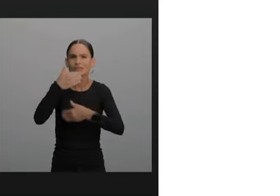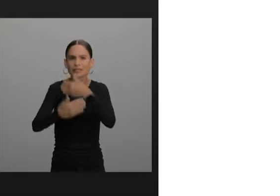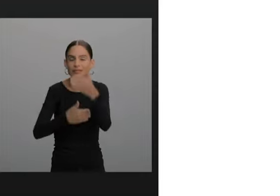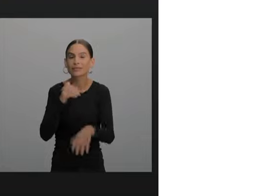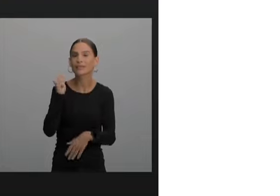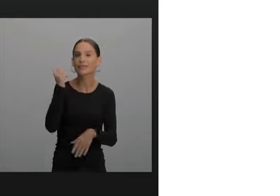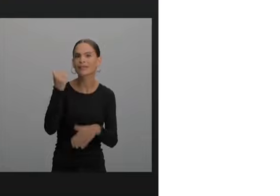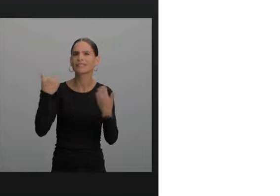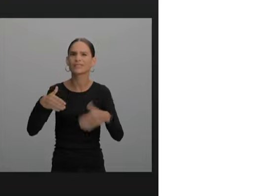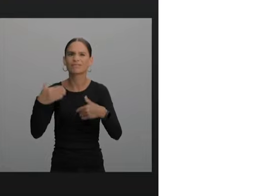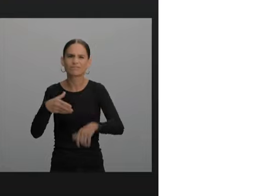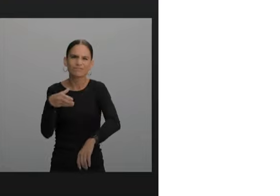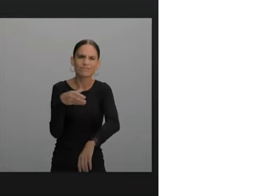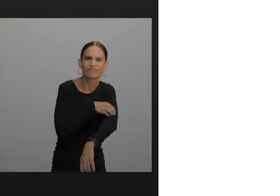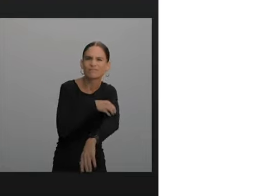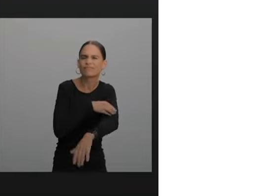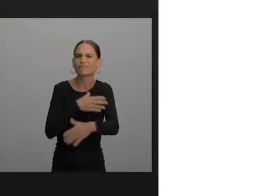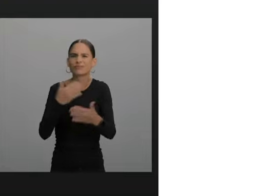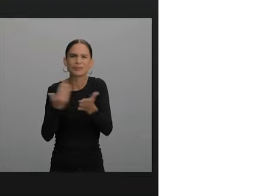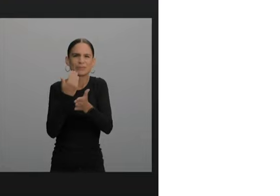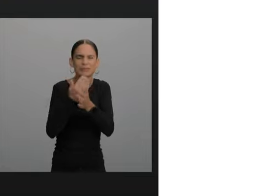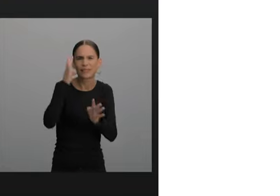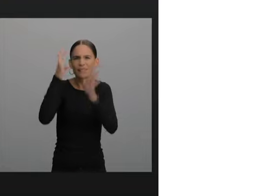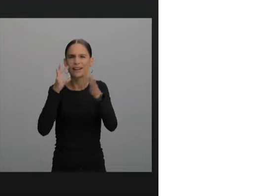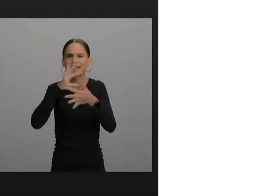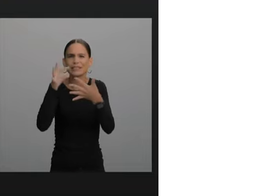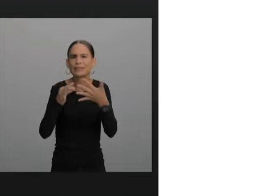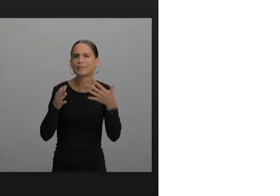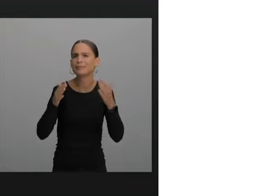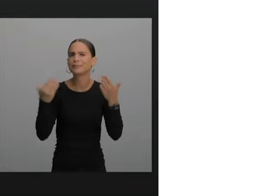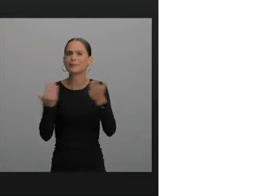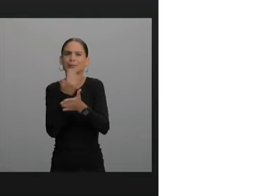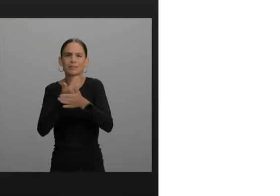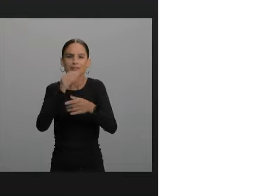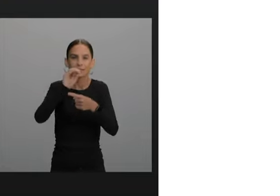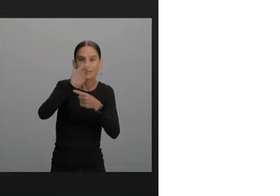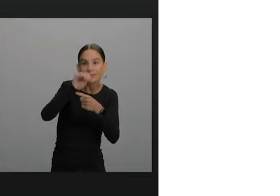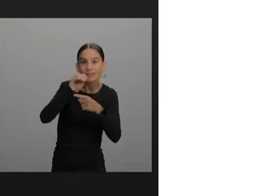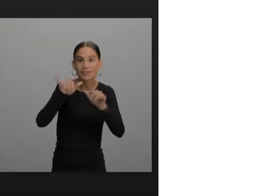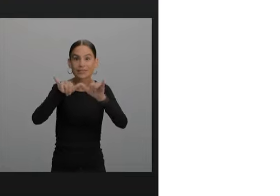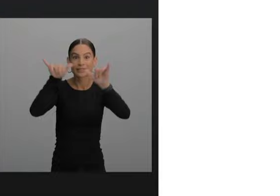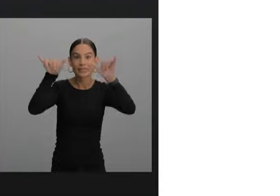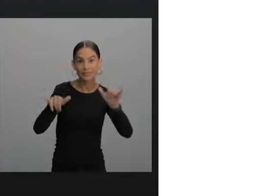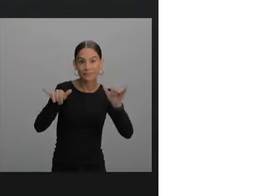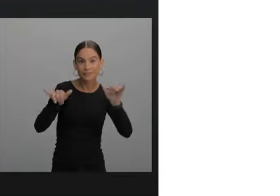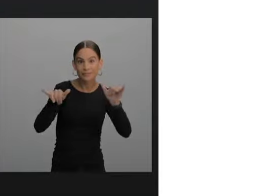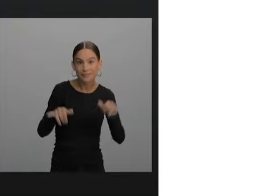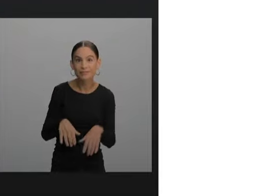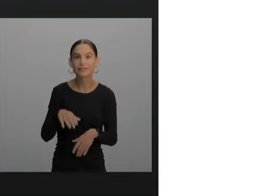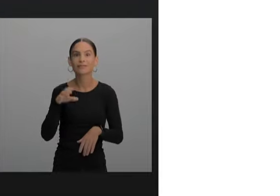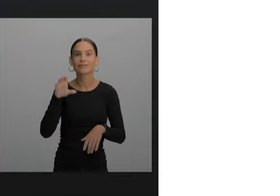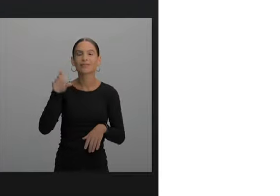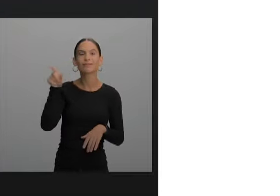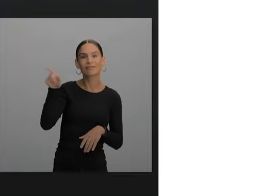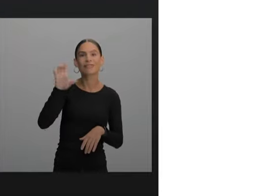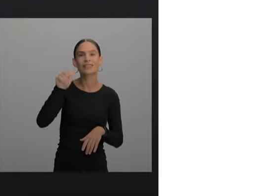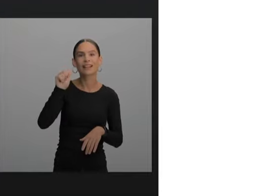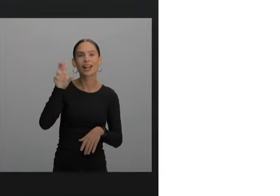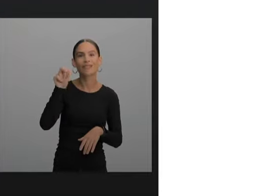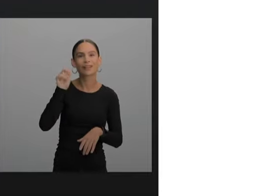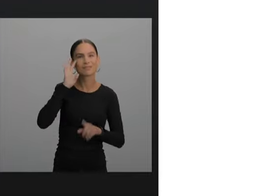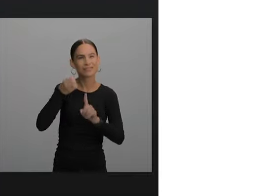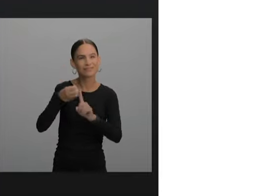also powers innovative features in the amazing new camera system. Here's Karen to tell you more. Oh no,